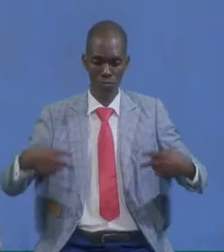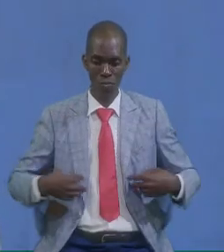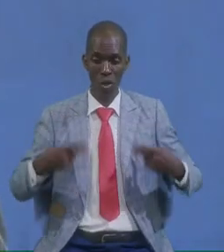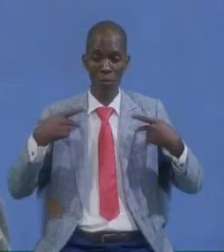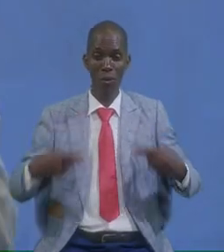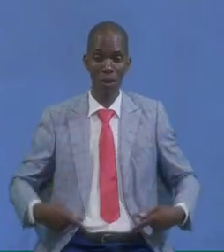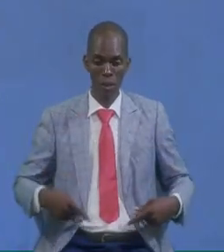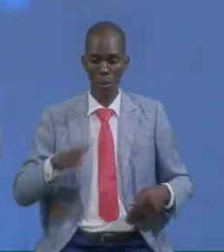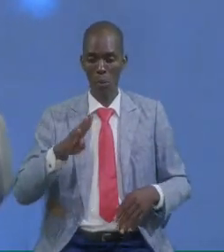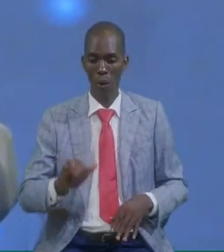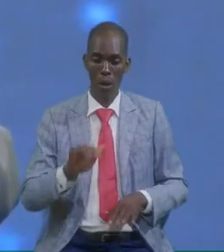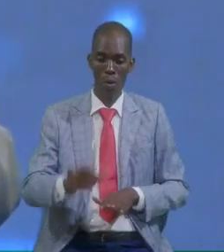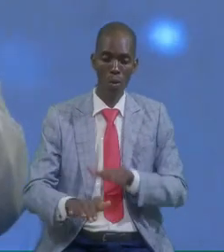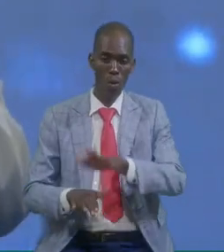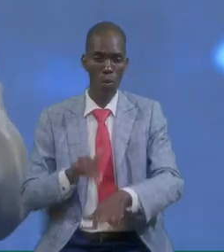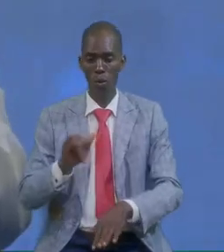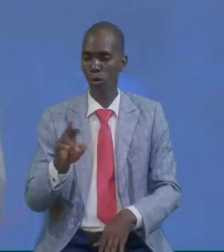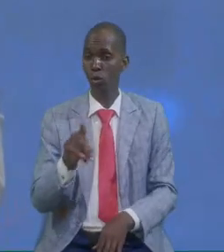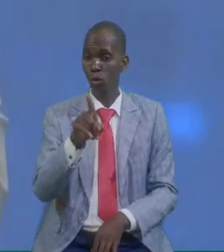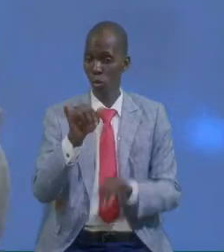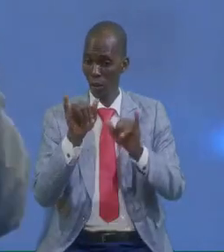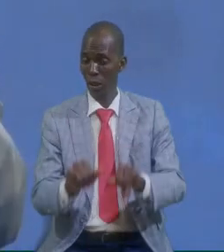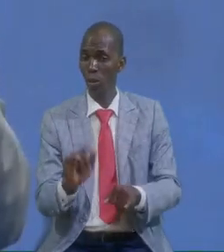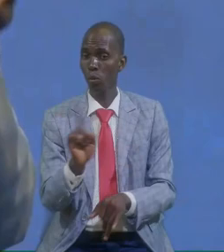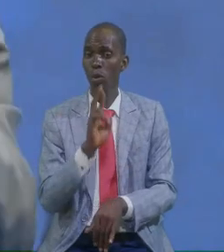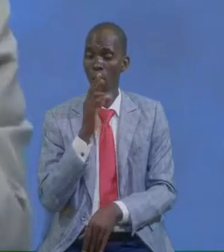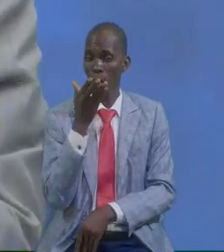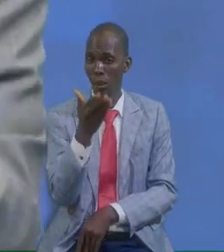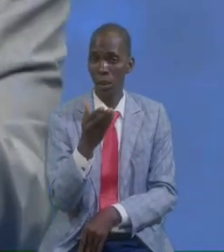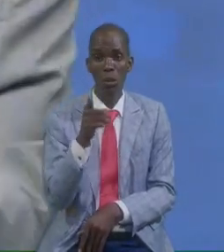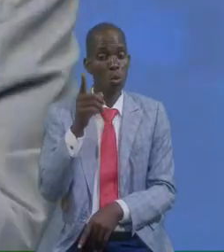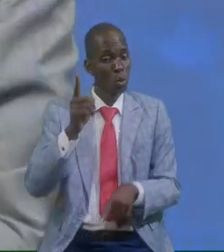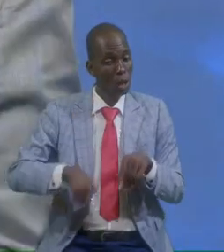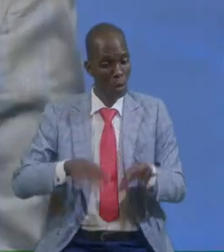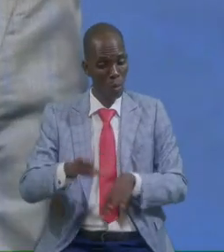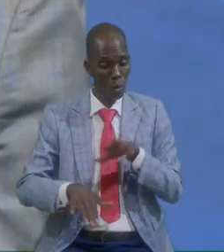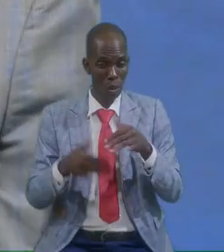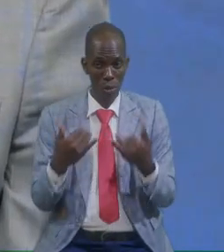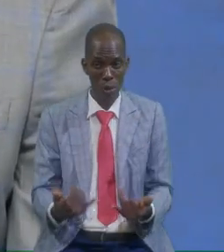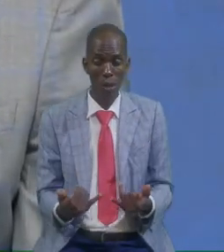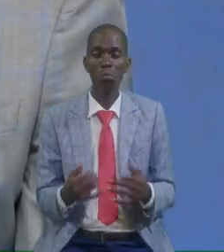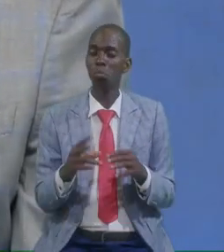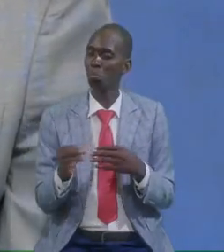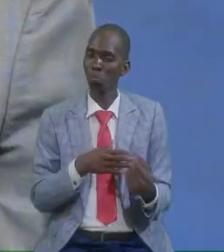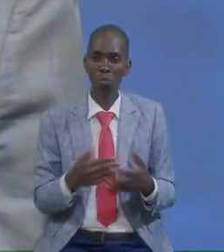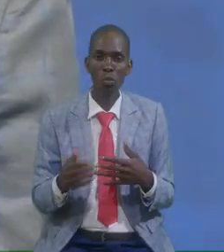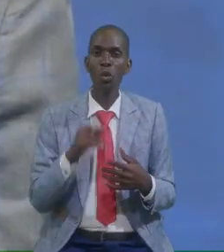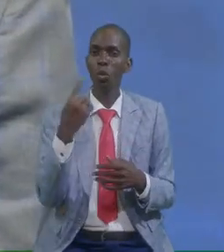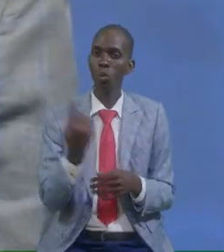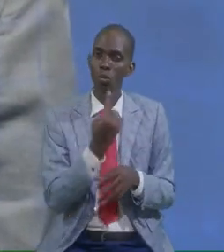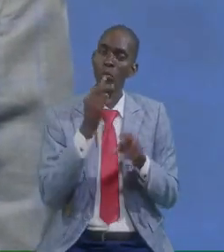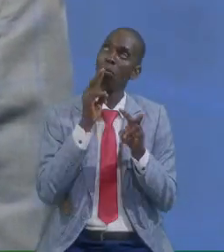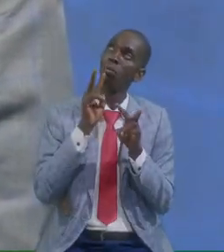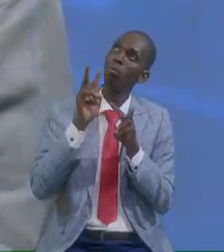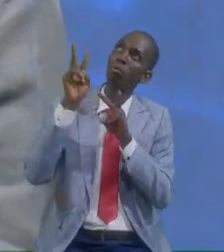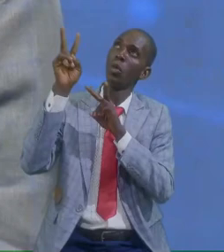to Christ where you are. Even though you could not walk now, you cannot walk now, you look unto him